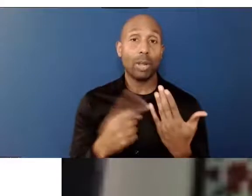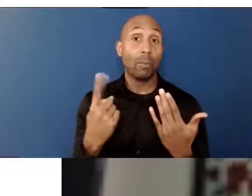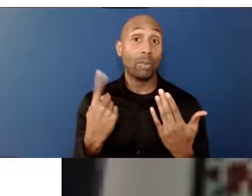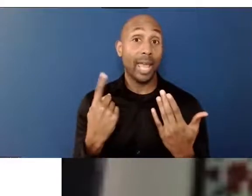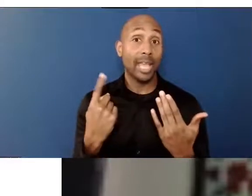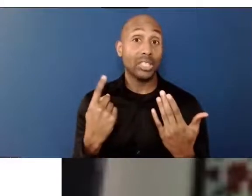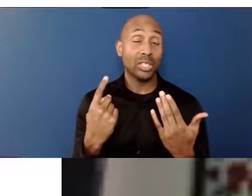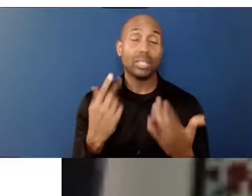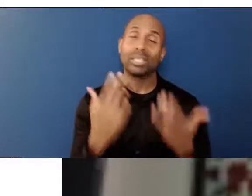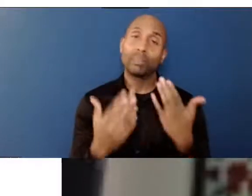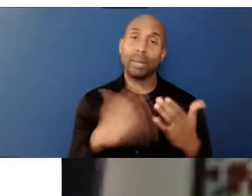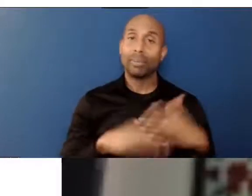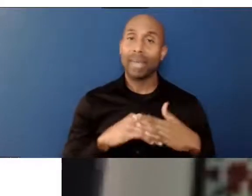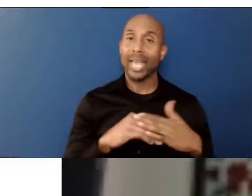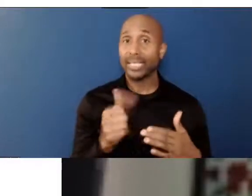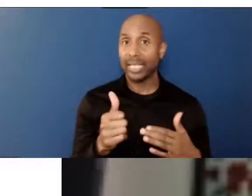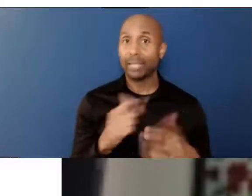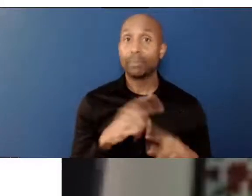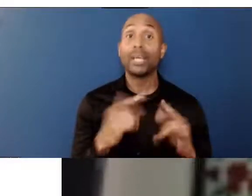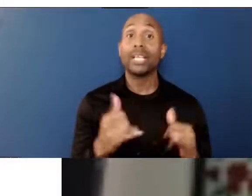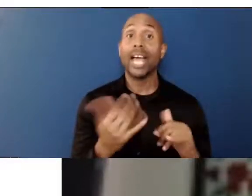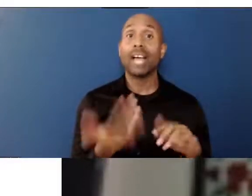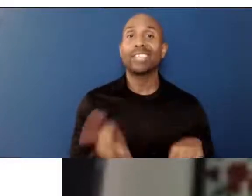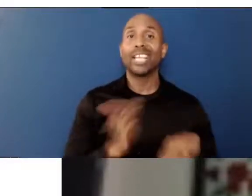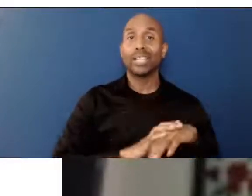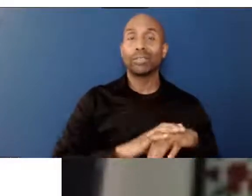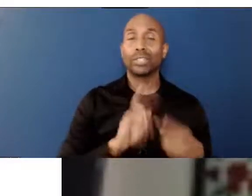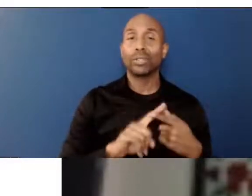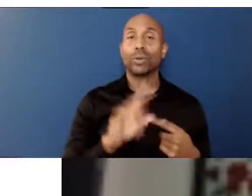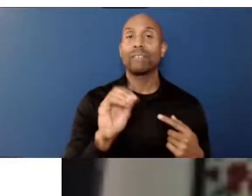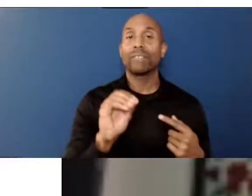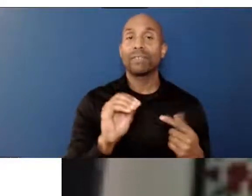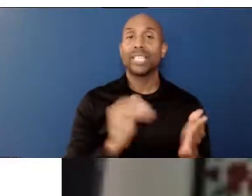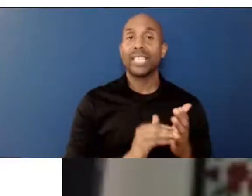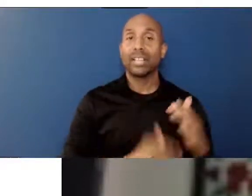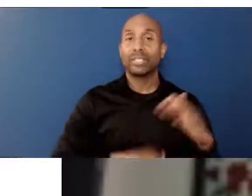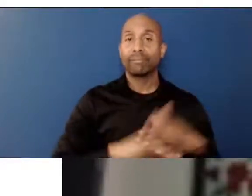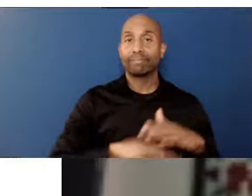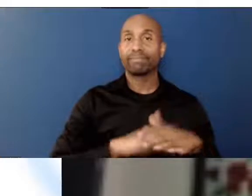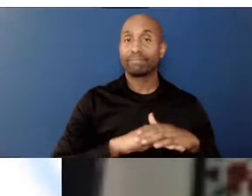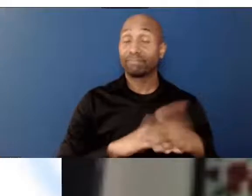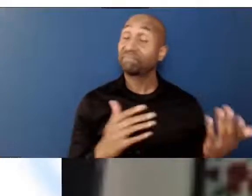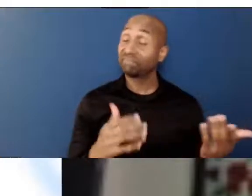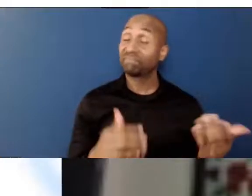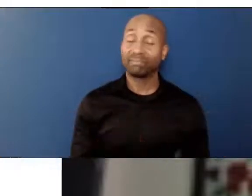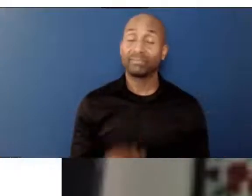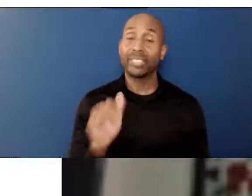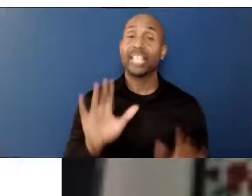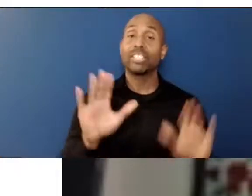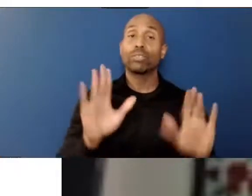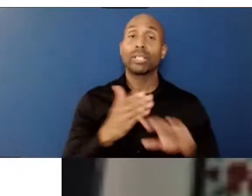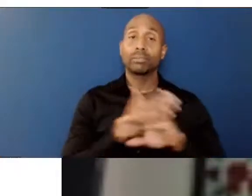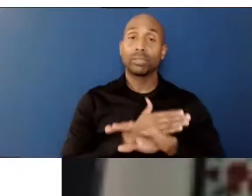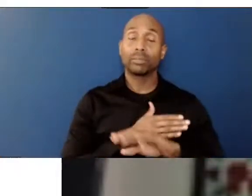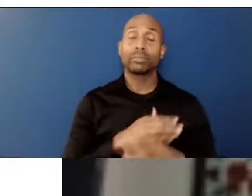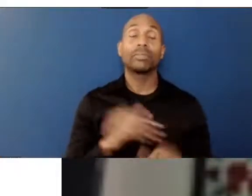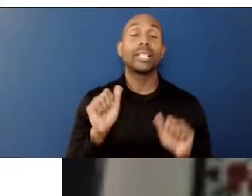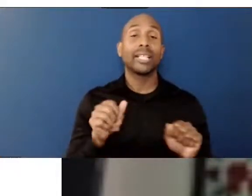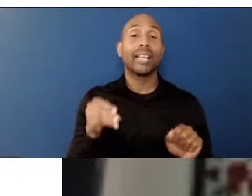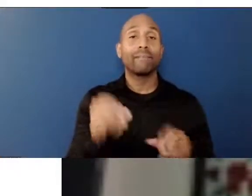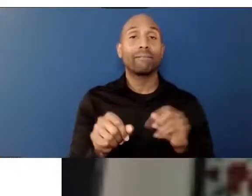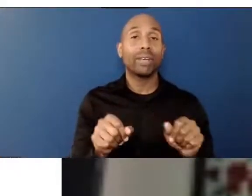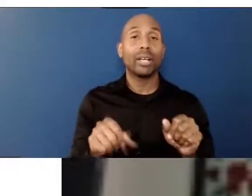capped at $10,000. So $50,000 is a really great improvement. And it funds up to 2/3 of the